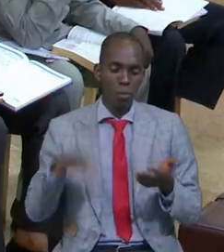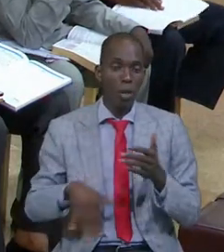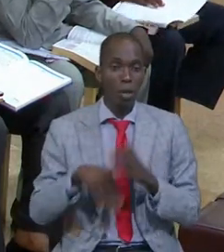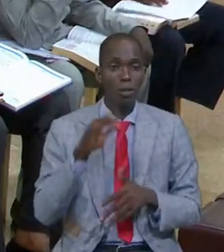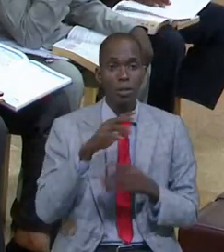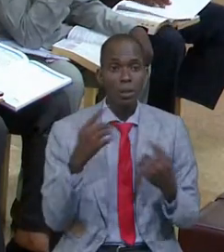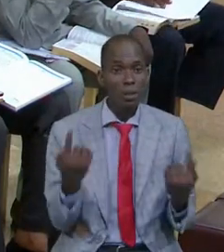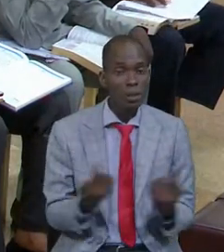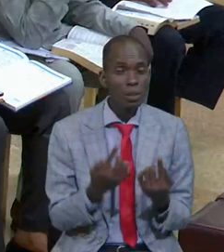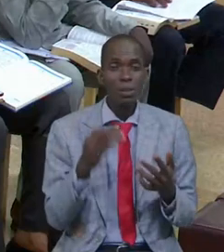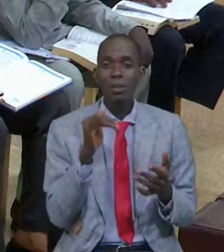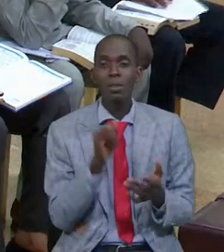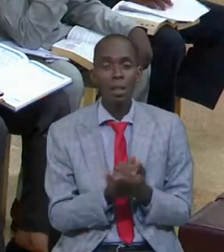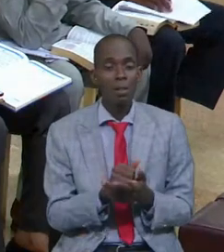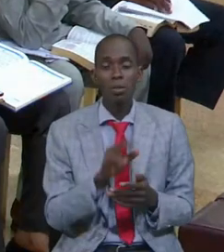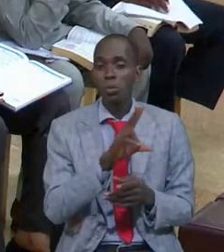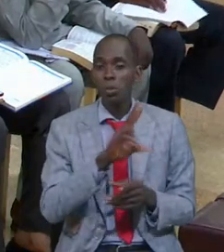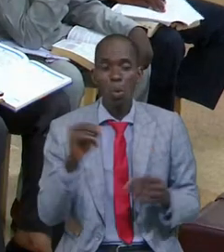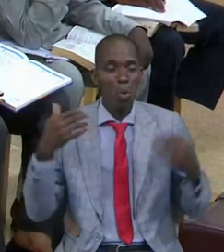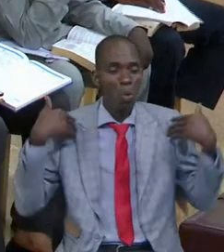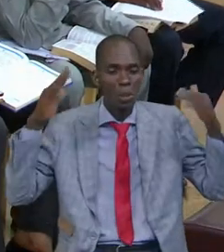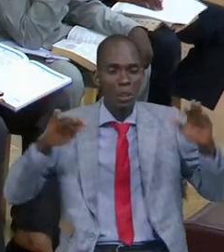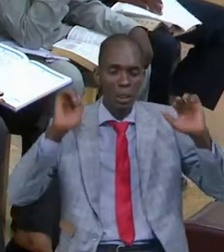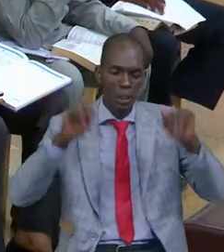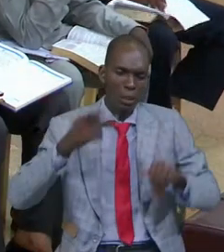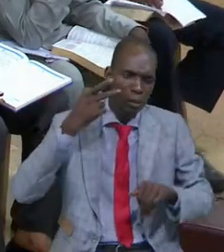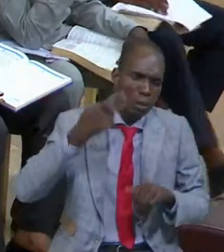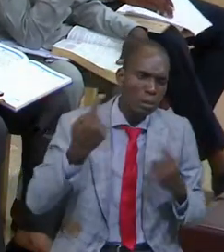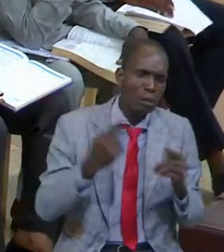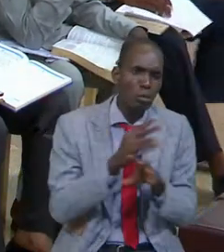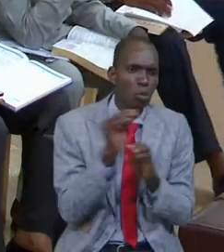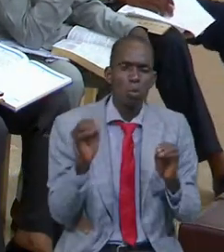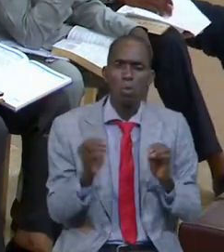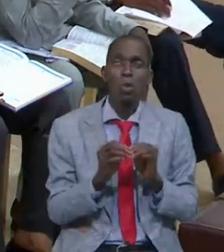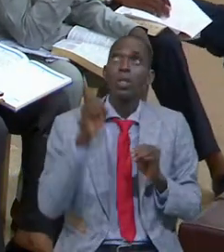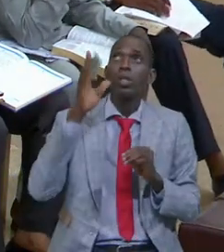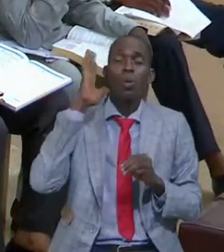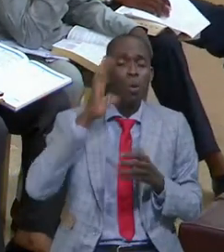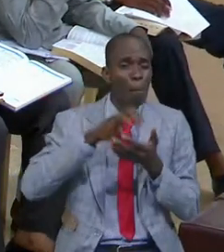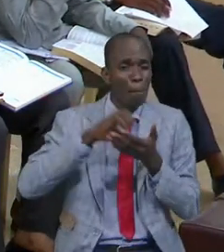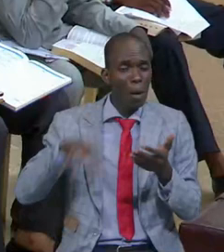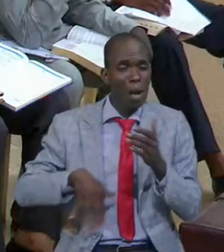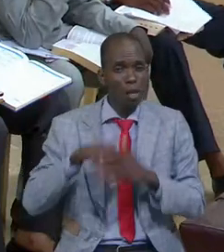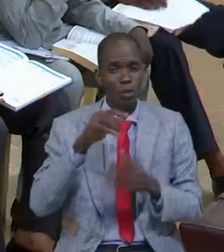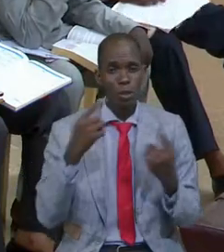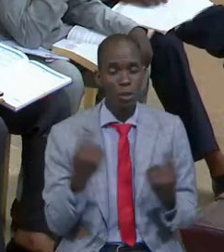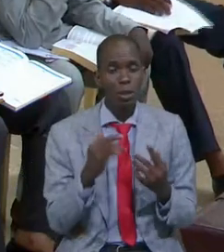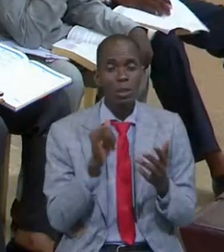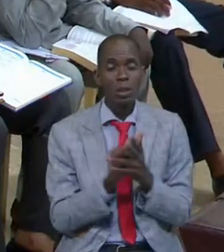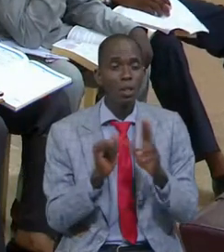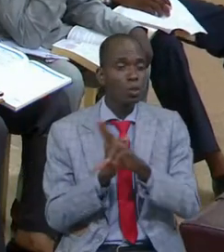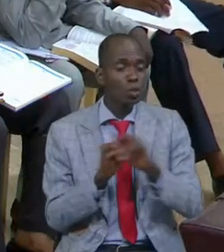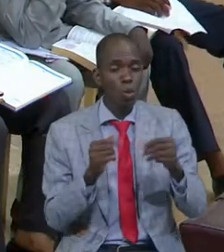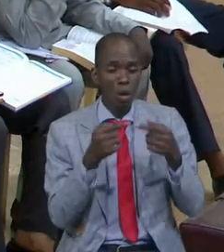that not even an angel can see that sin anymore. He'll blot out your sin. Not even an